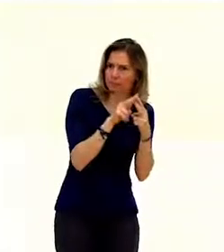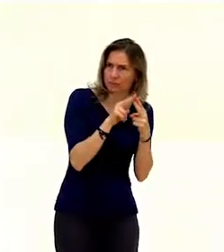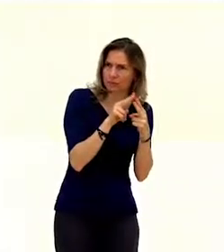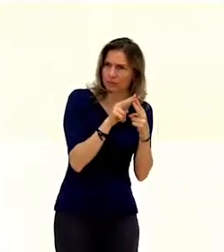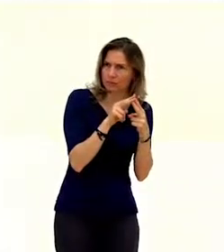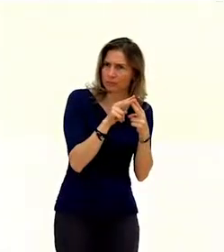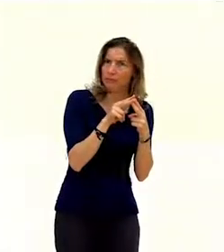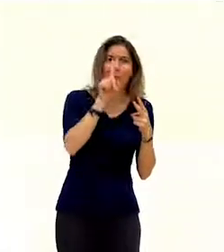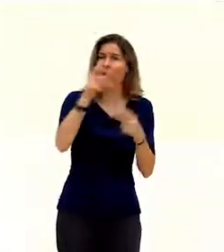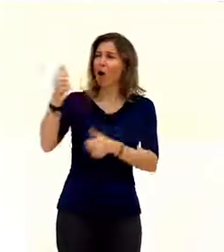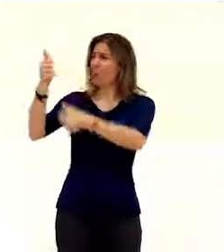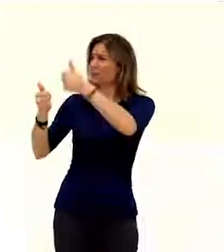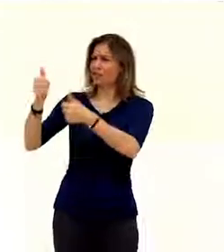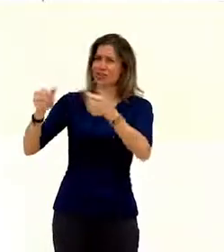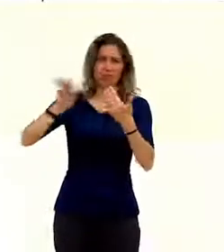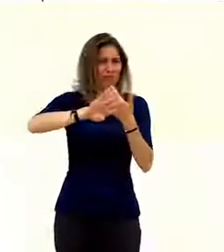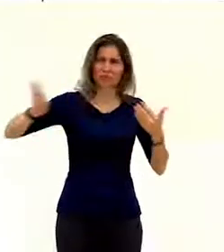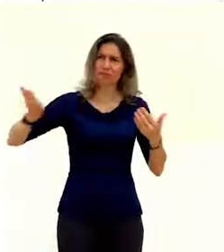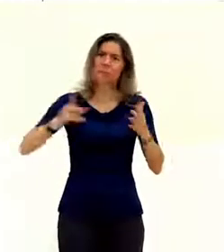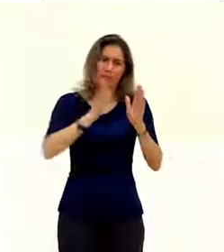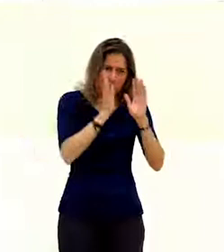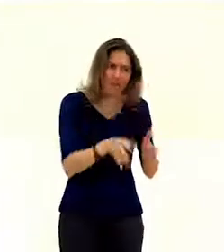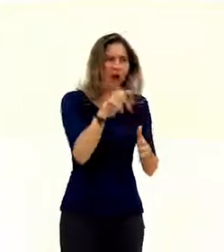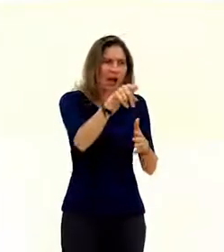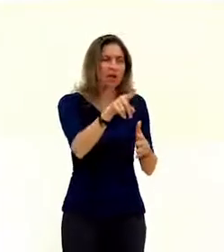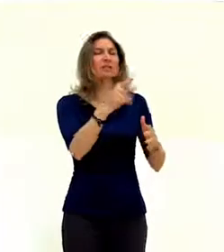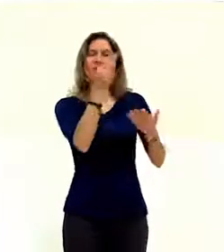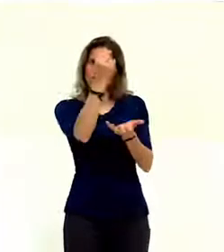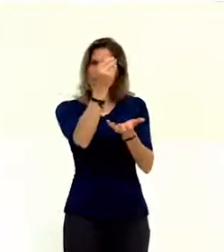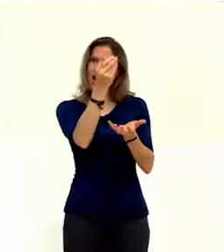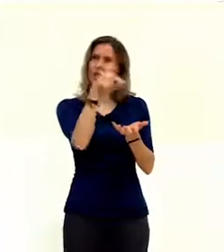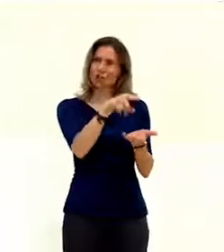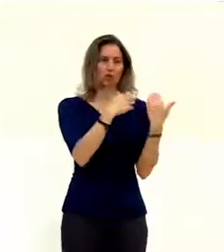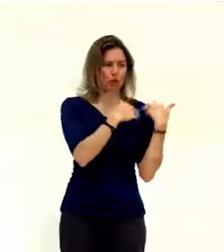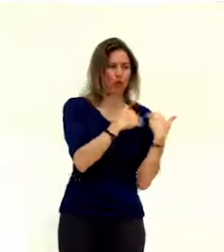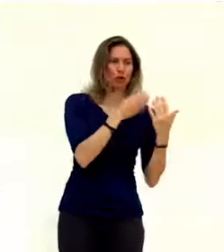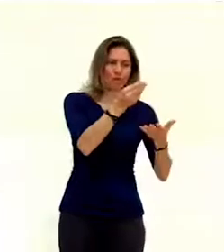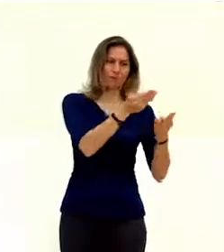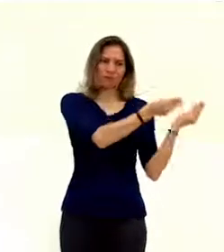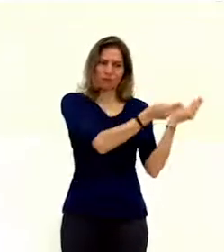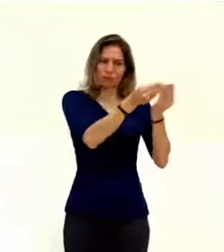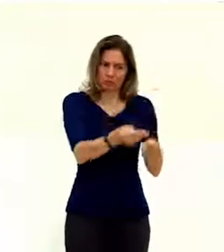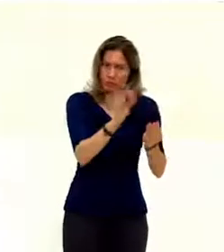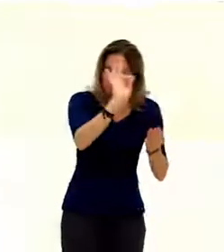from competition. The requirement is that there must be a financial compensation,